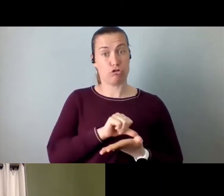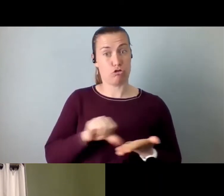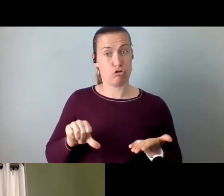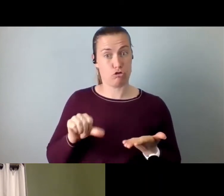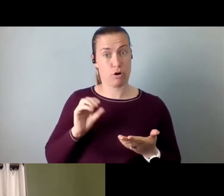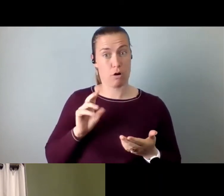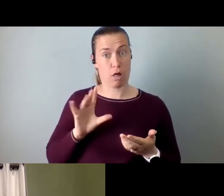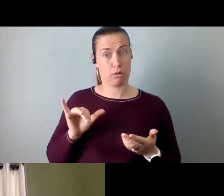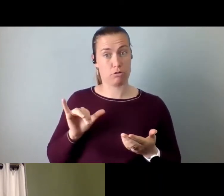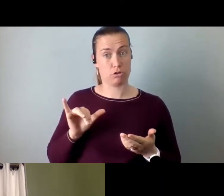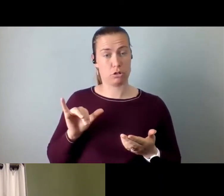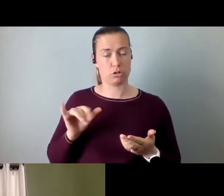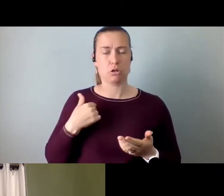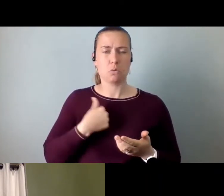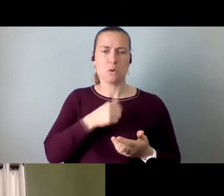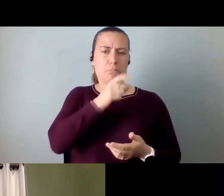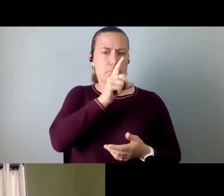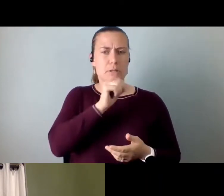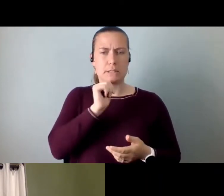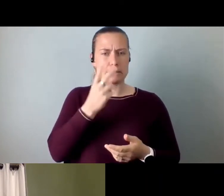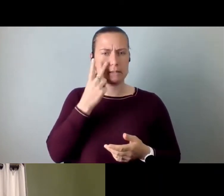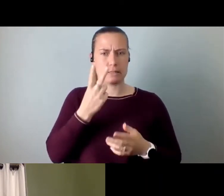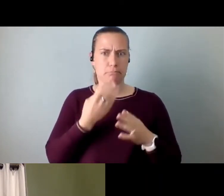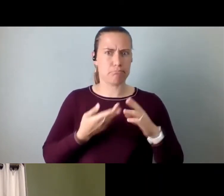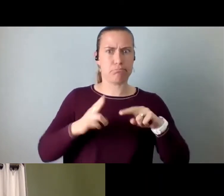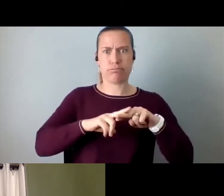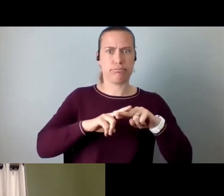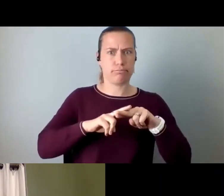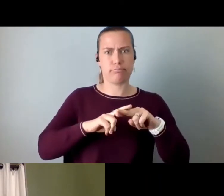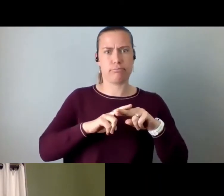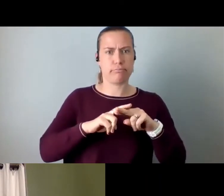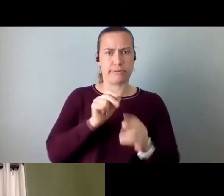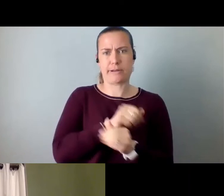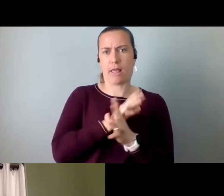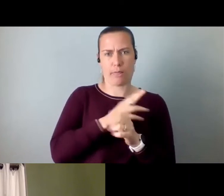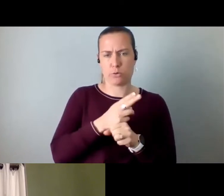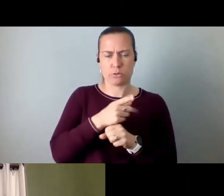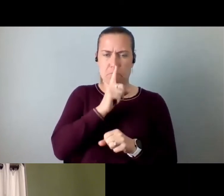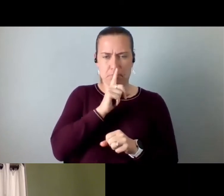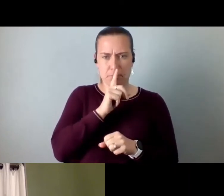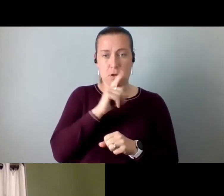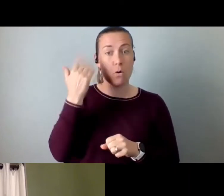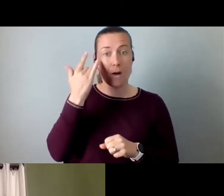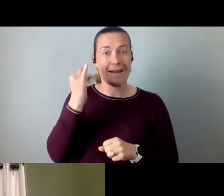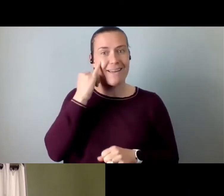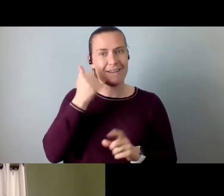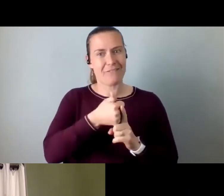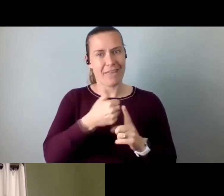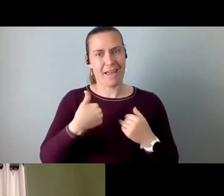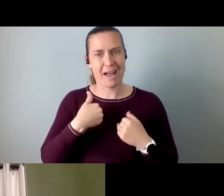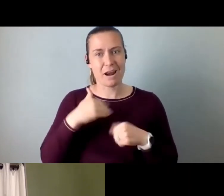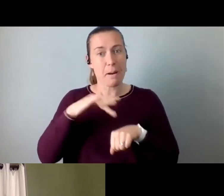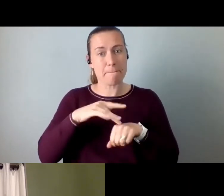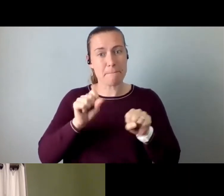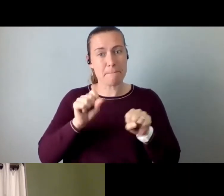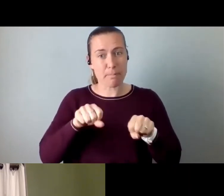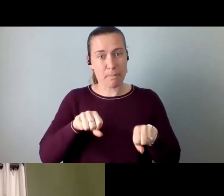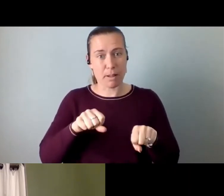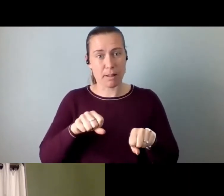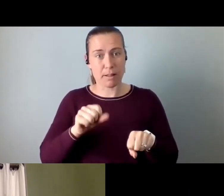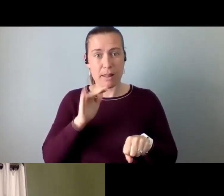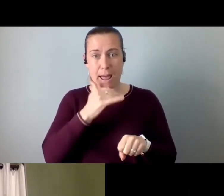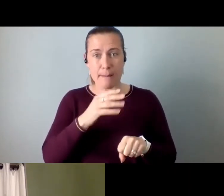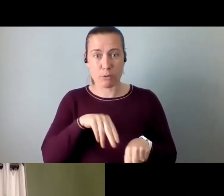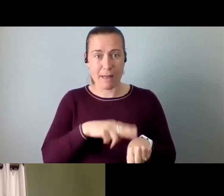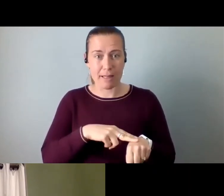as much of a rapid increase in telehealth use. And the reason was that if a patient had a palpable abnormality, I'm going to confess, I kind of